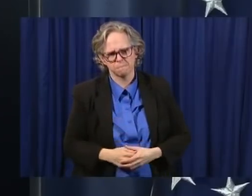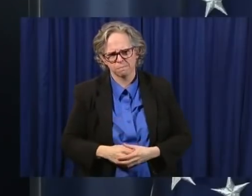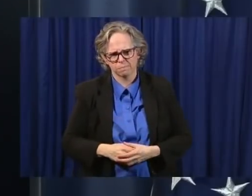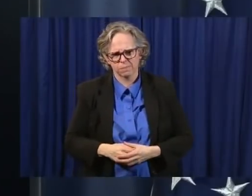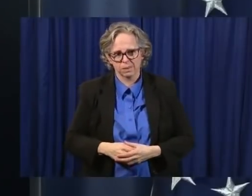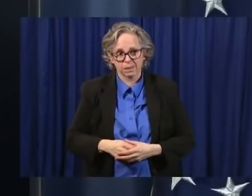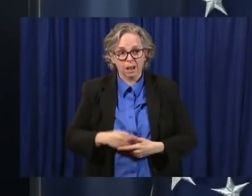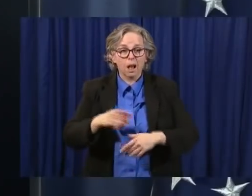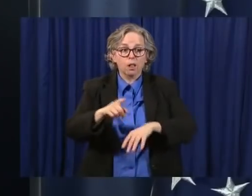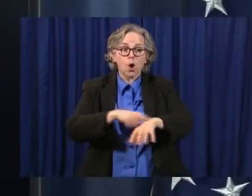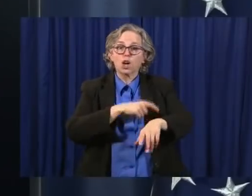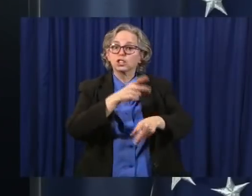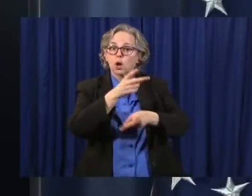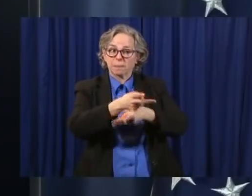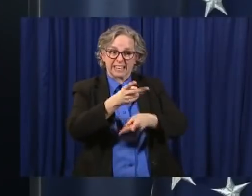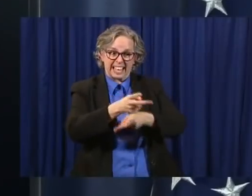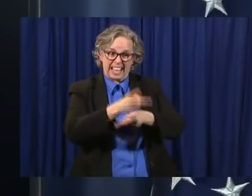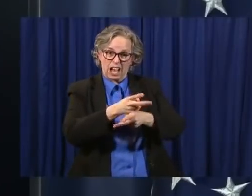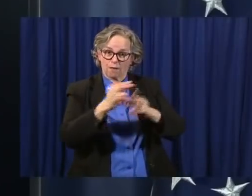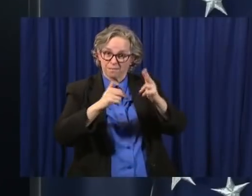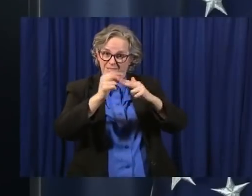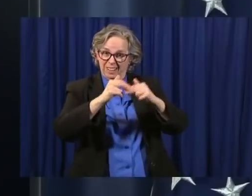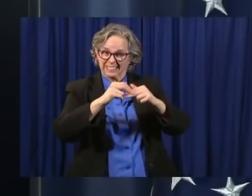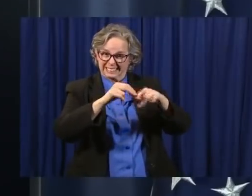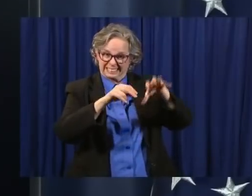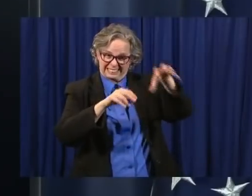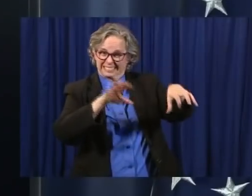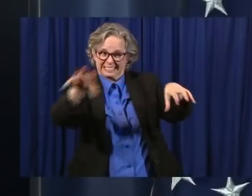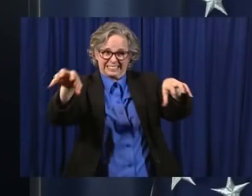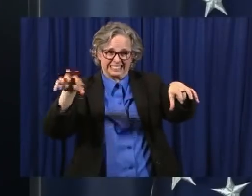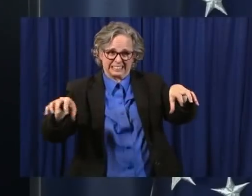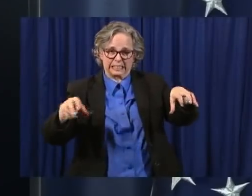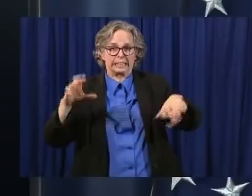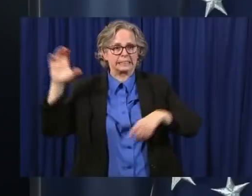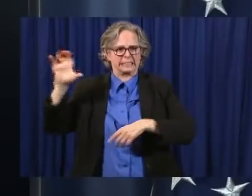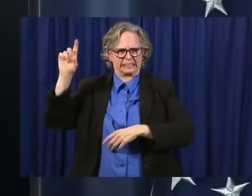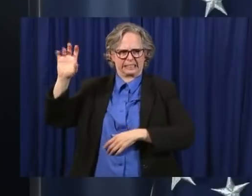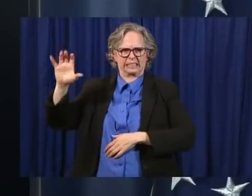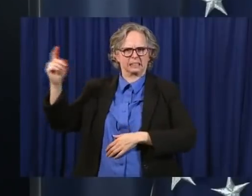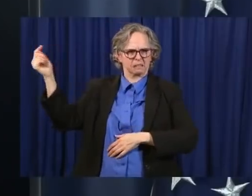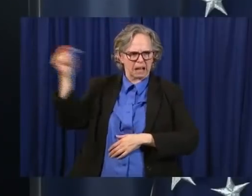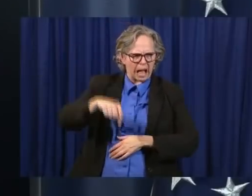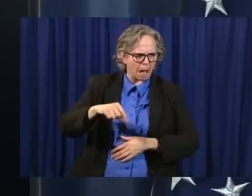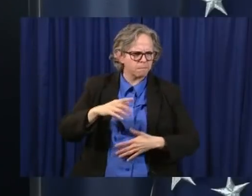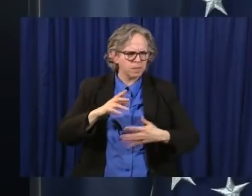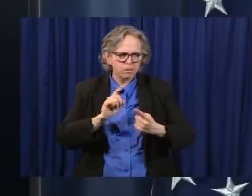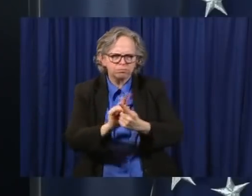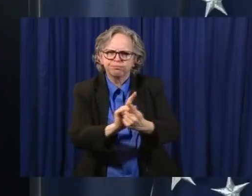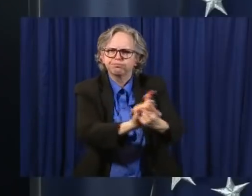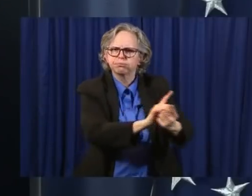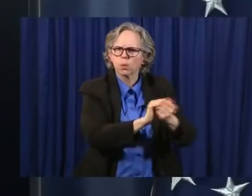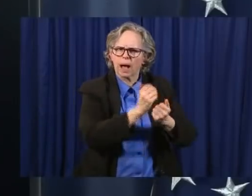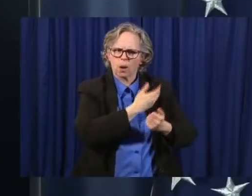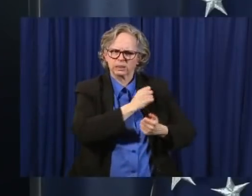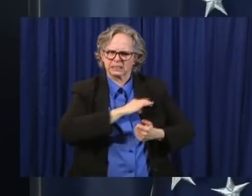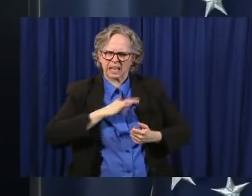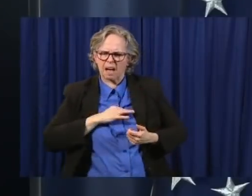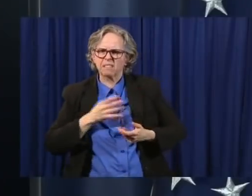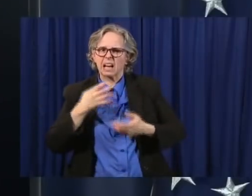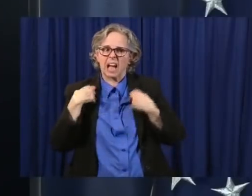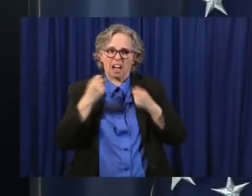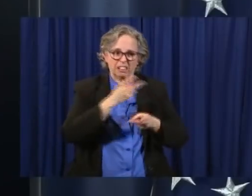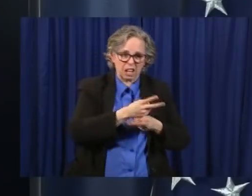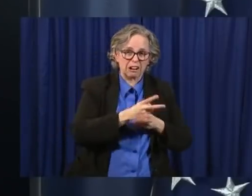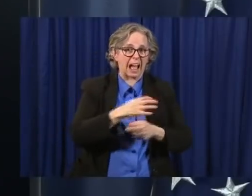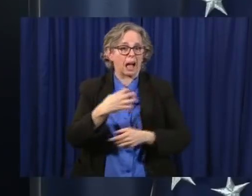facility, when the CDC came and met with our staff, all of our staff, our correction officers and our healthcare staff, one thing they kept